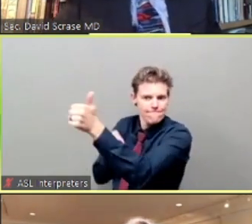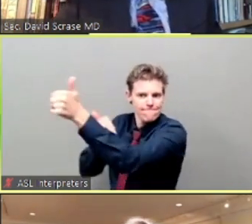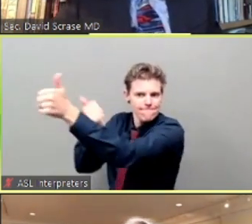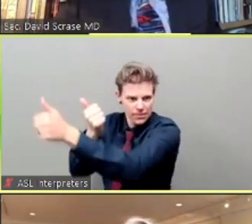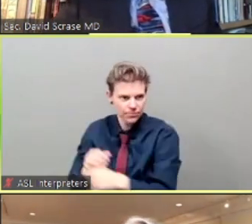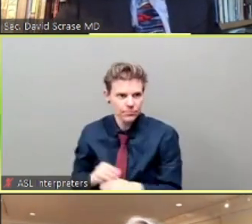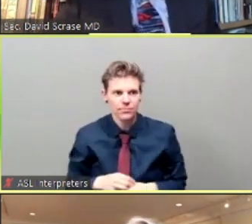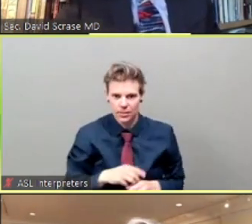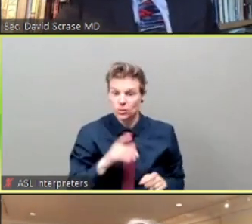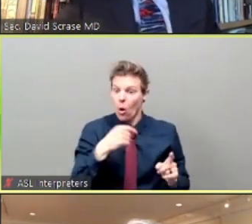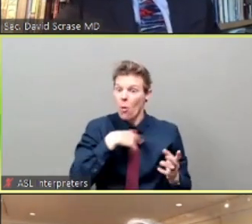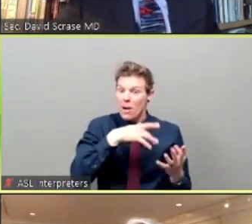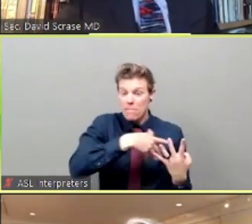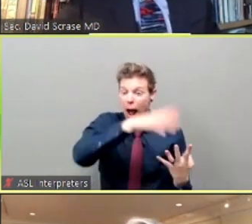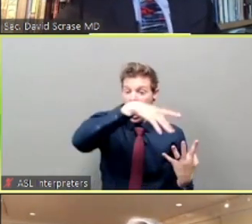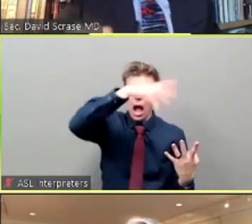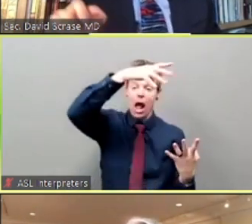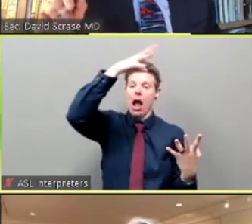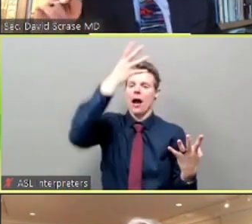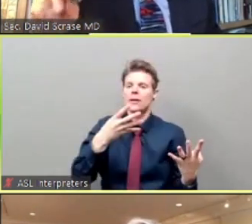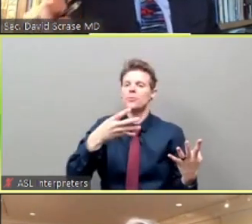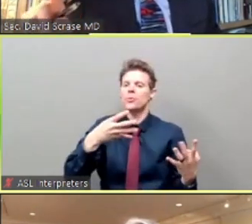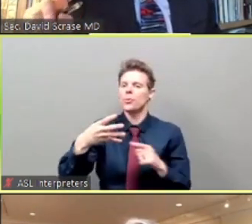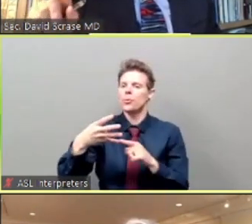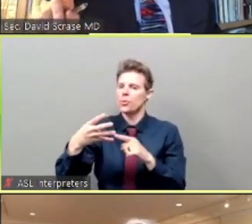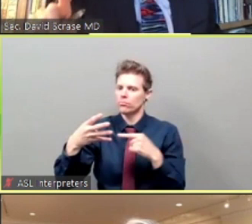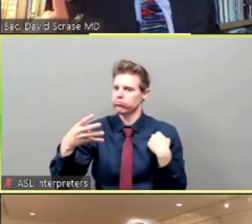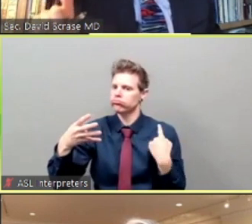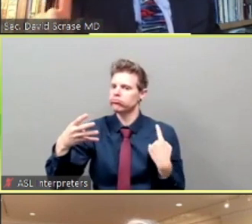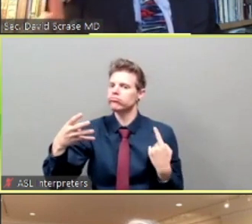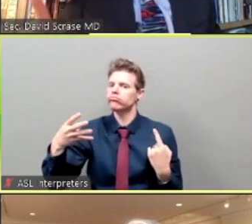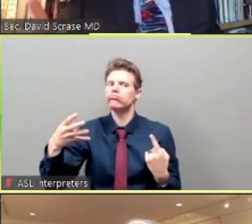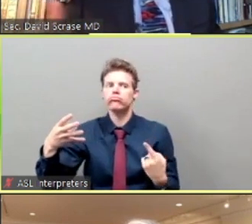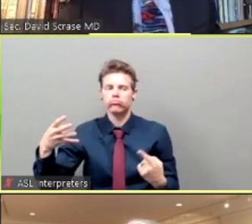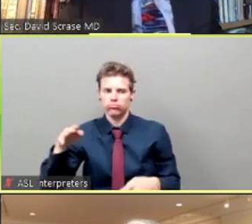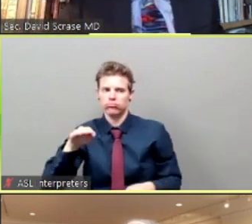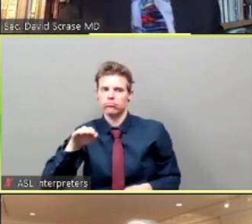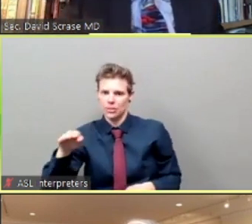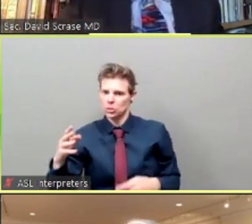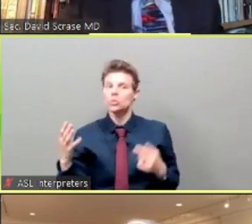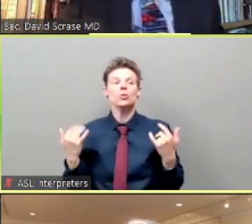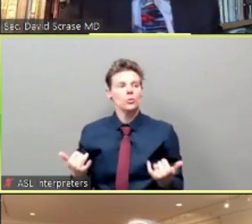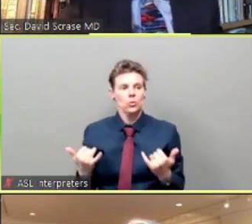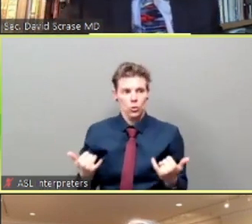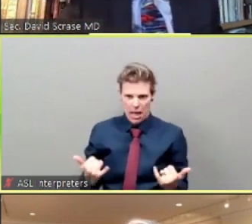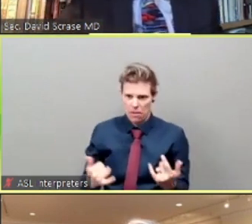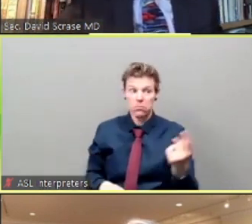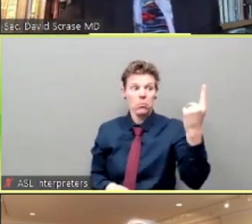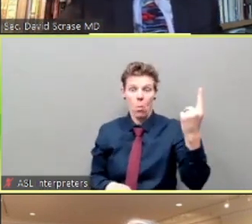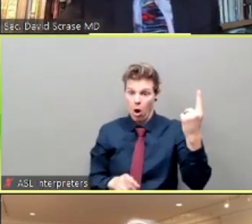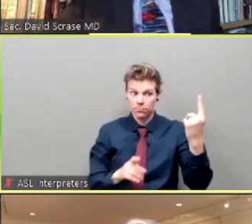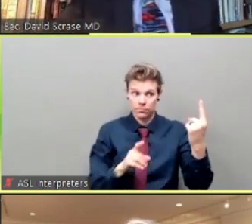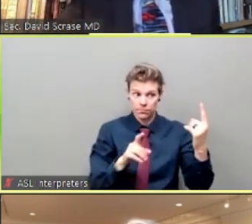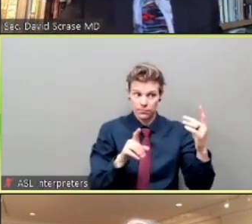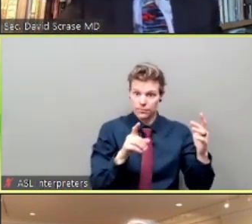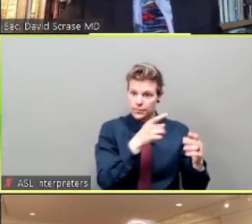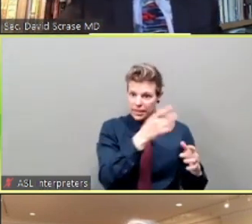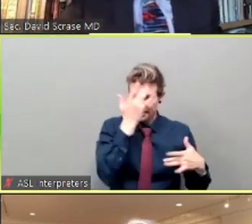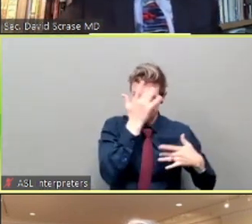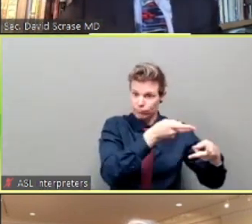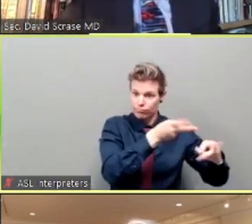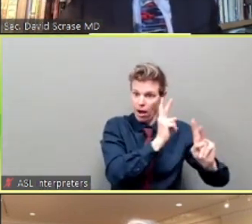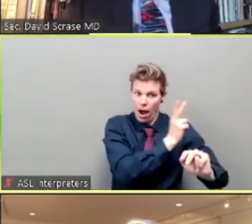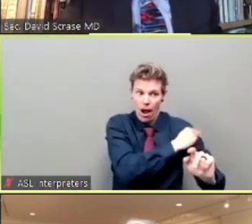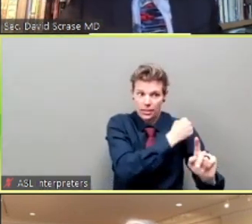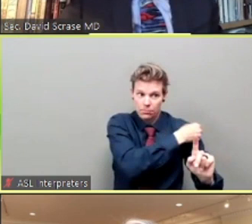every single day. For every one person with COVID, we're still vaccinating 60 New Mexicans. And so that's